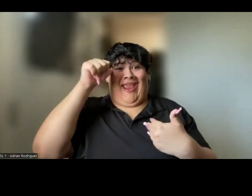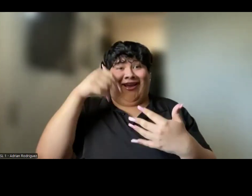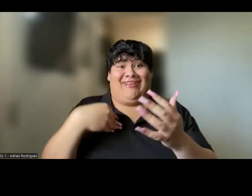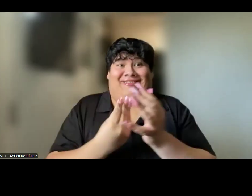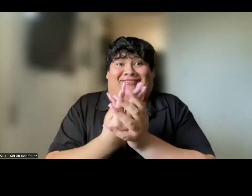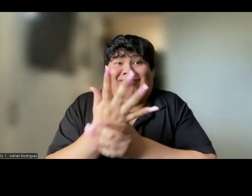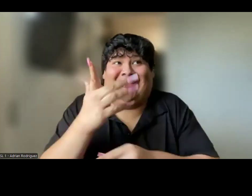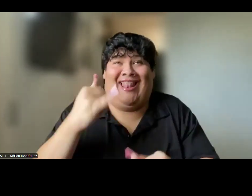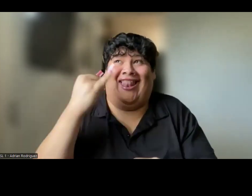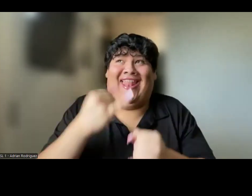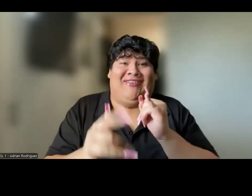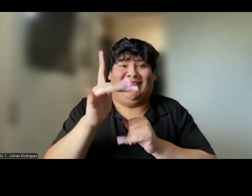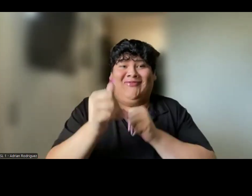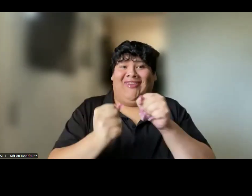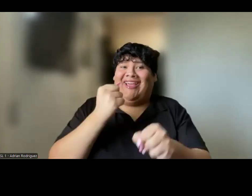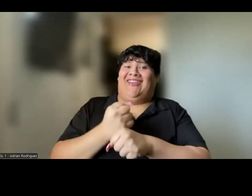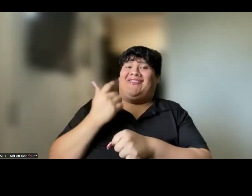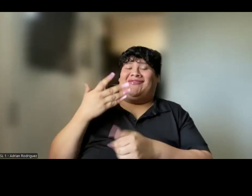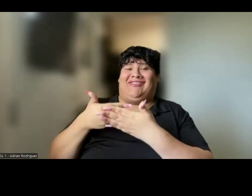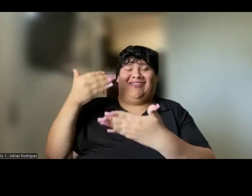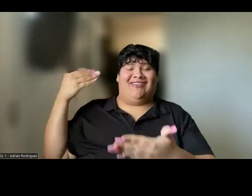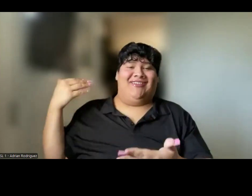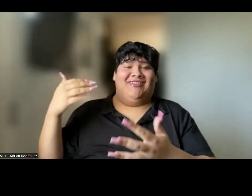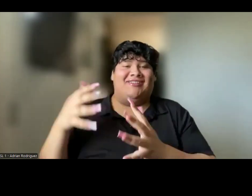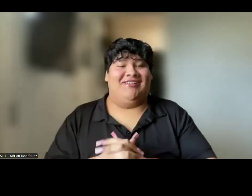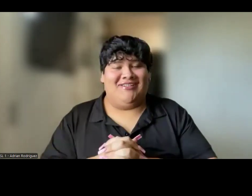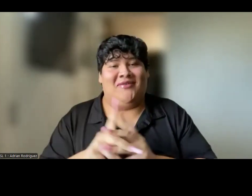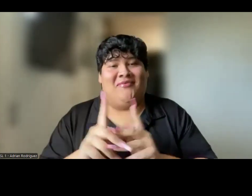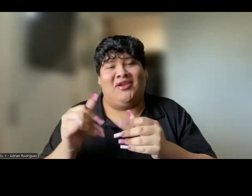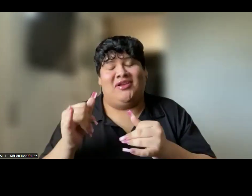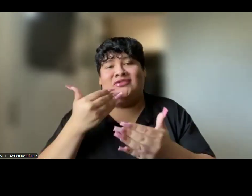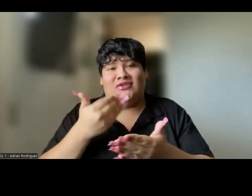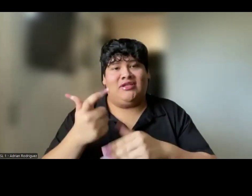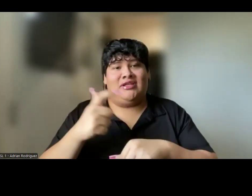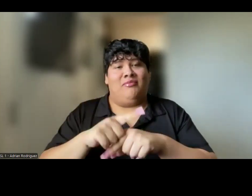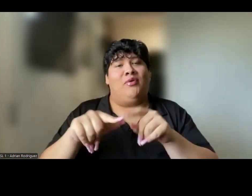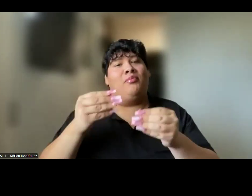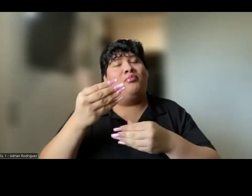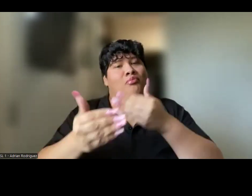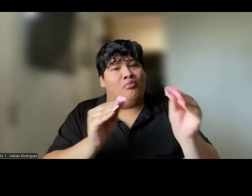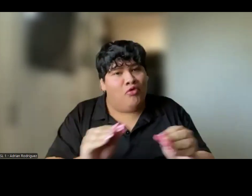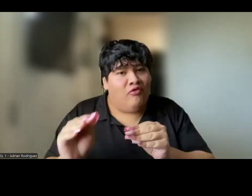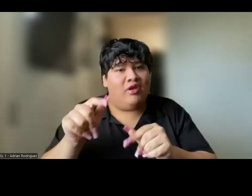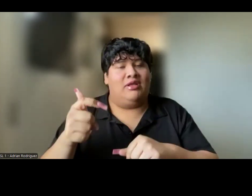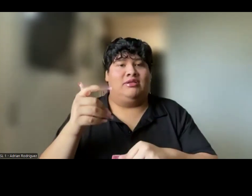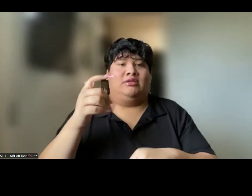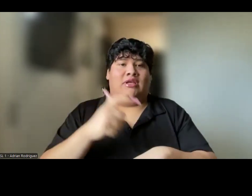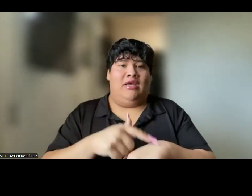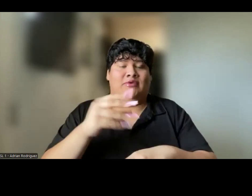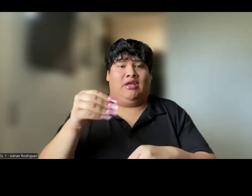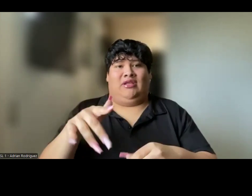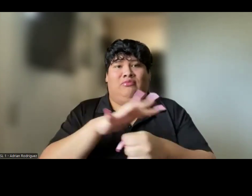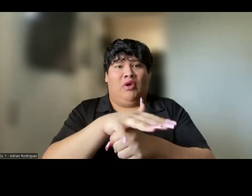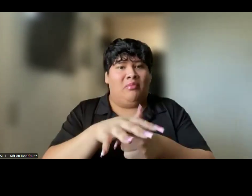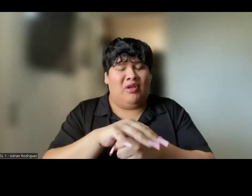years. And it was a very appropriate time to address. But like moving these massive systems and huge populations just